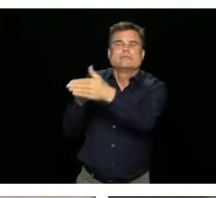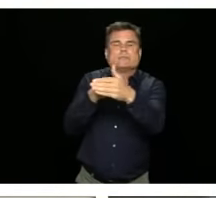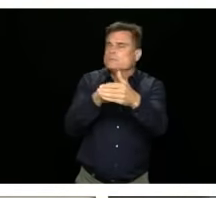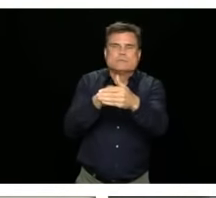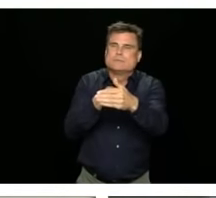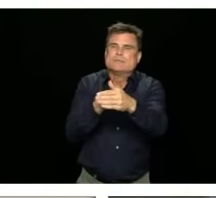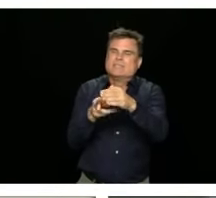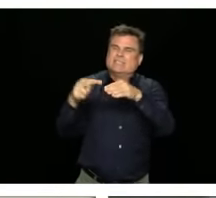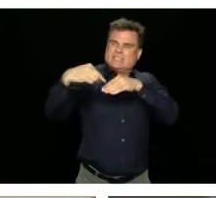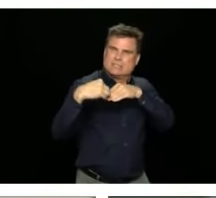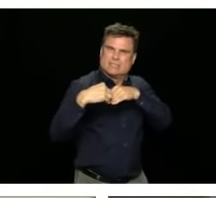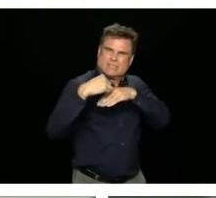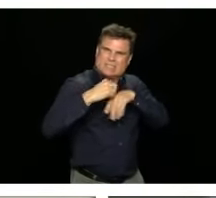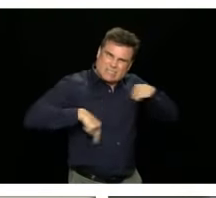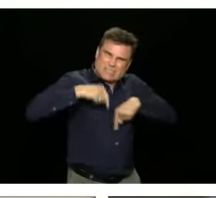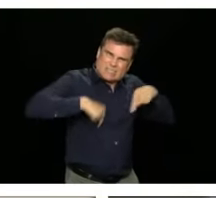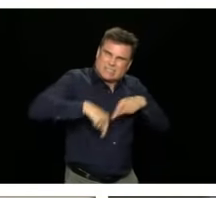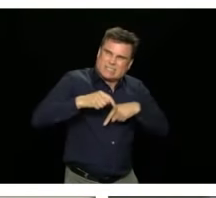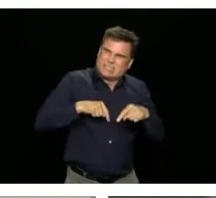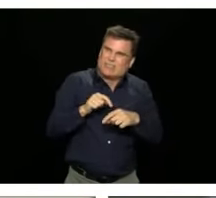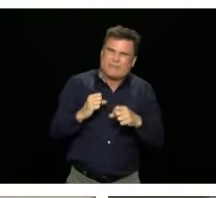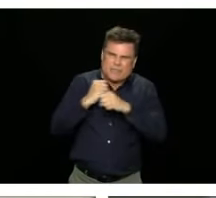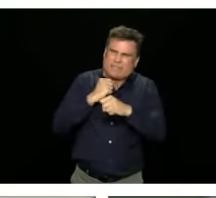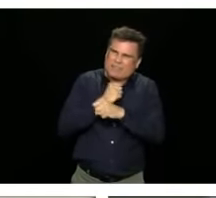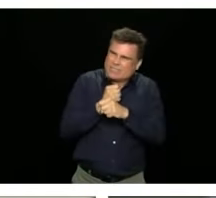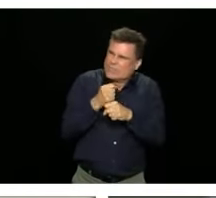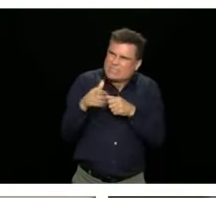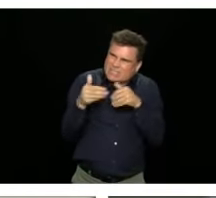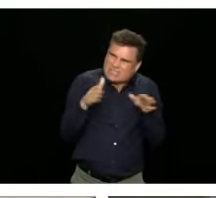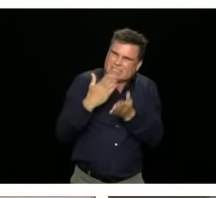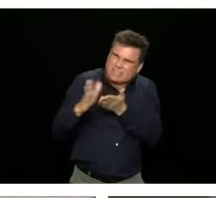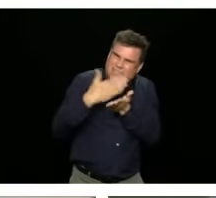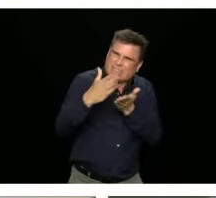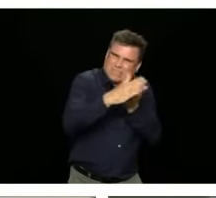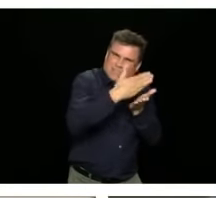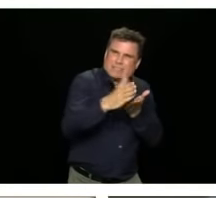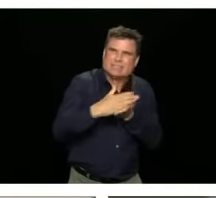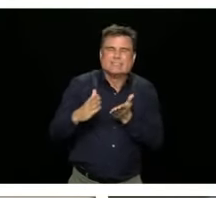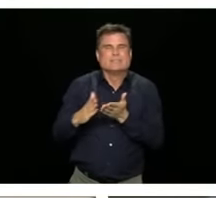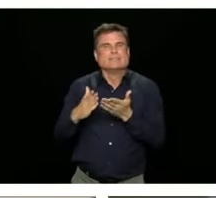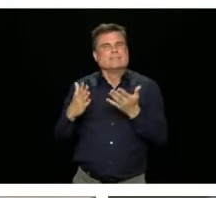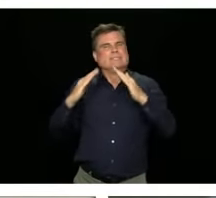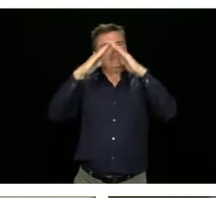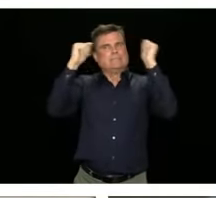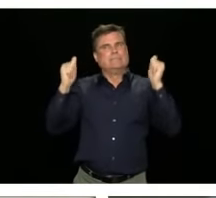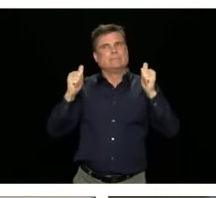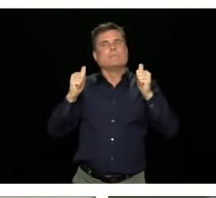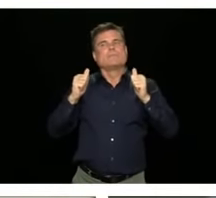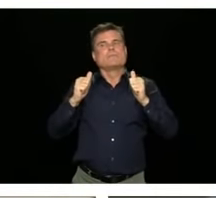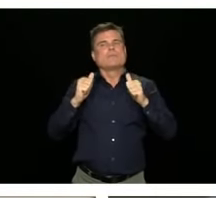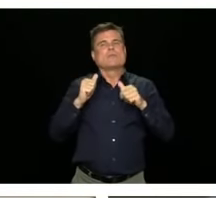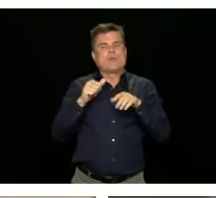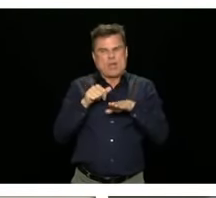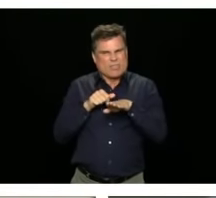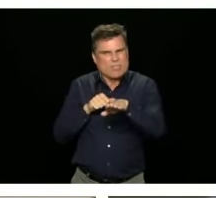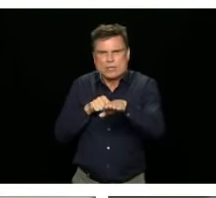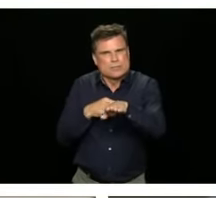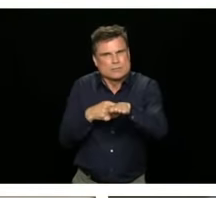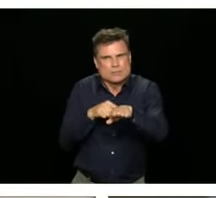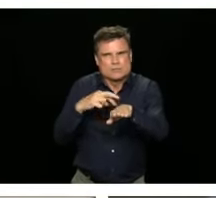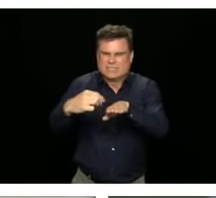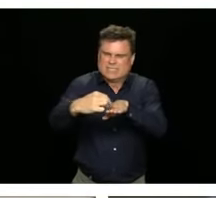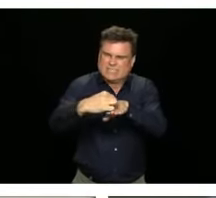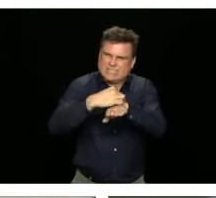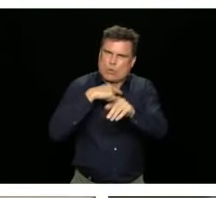the walkway. And so if I had to define anti-racism, I will say there are two dimensions. The first dimension of